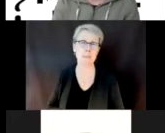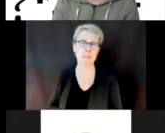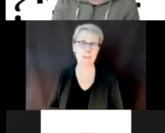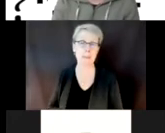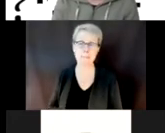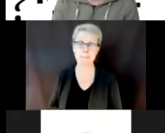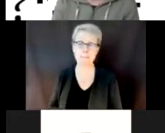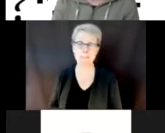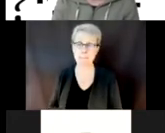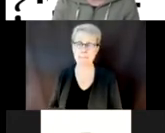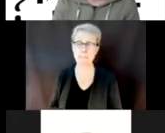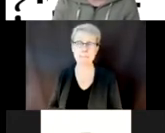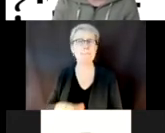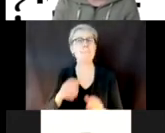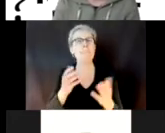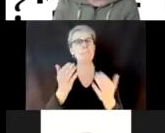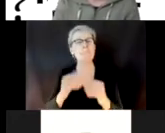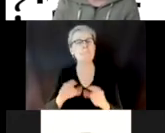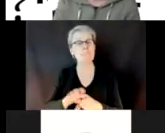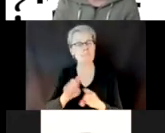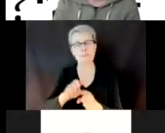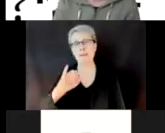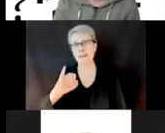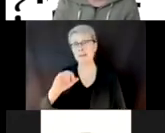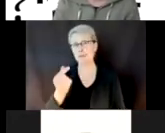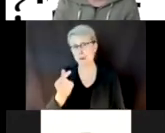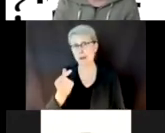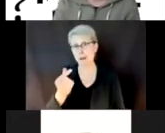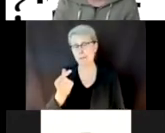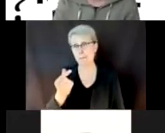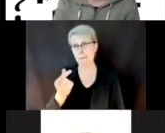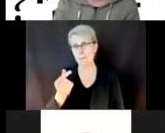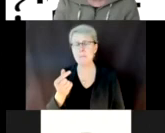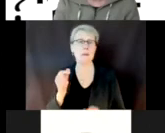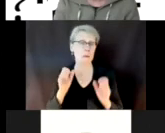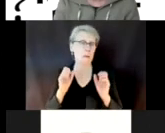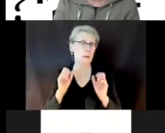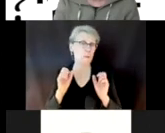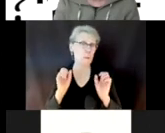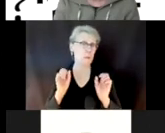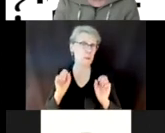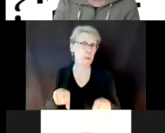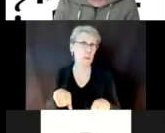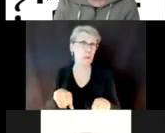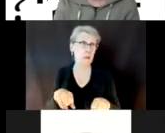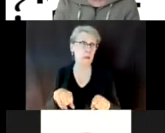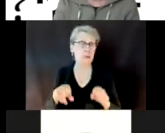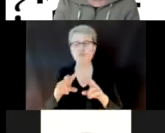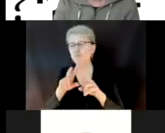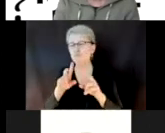remind people on your Instagram channel that they can go through to your content, include